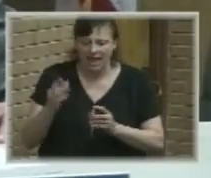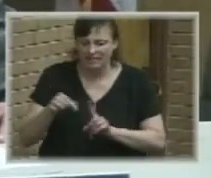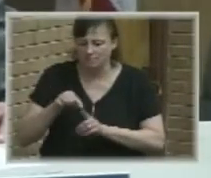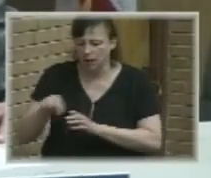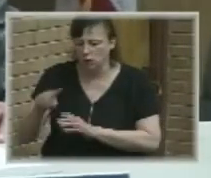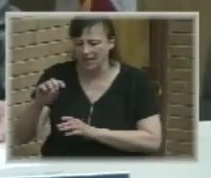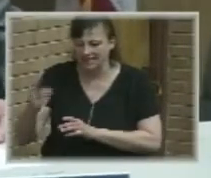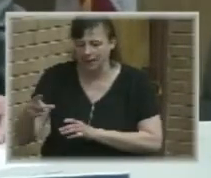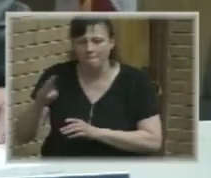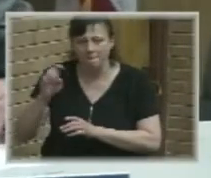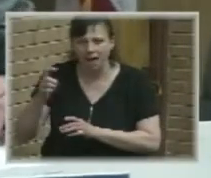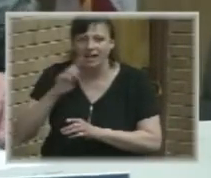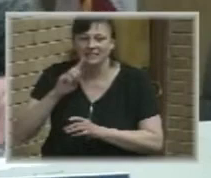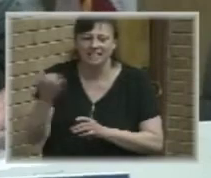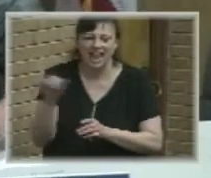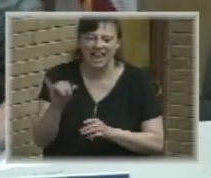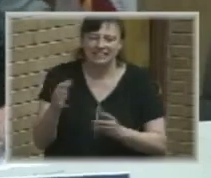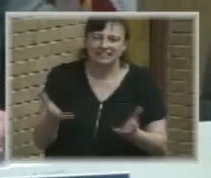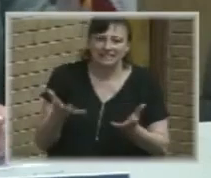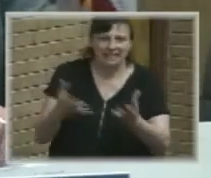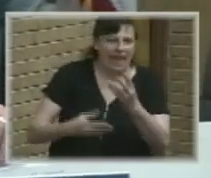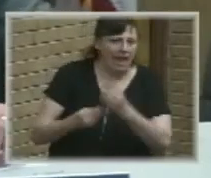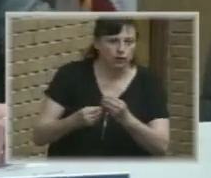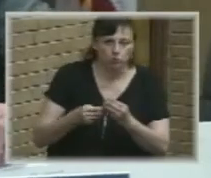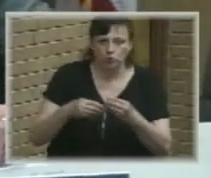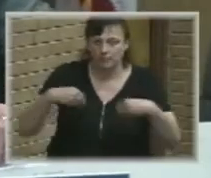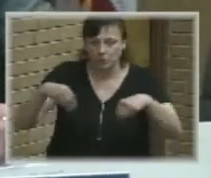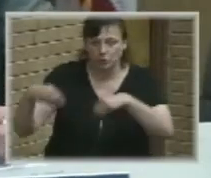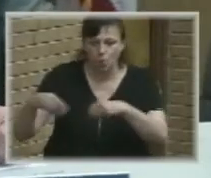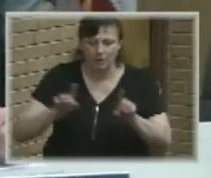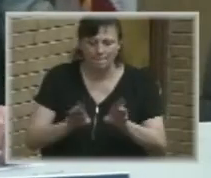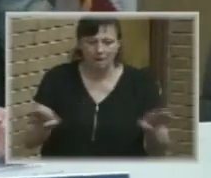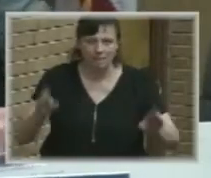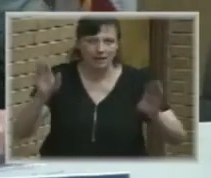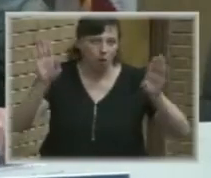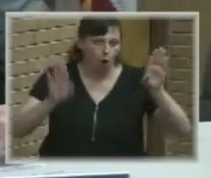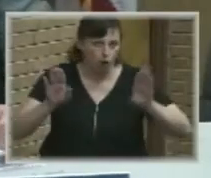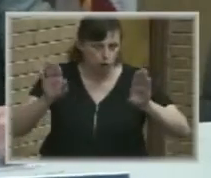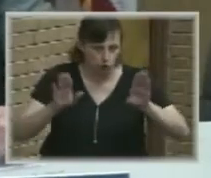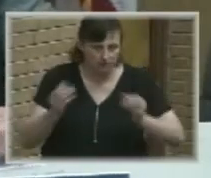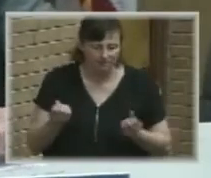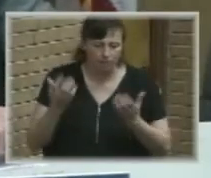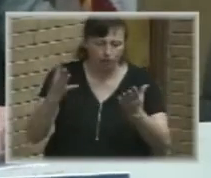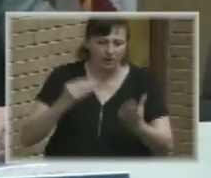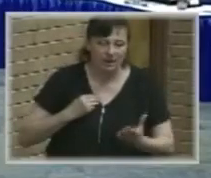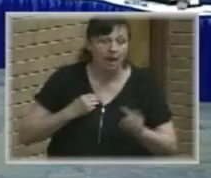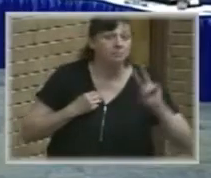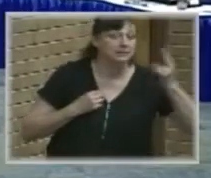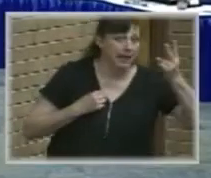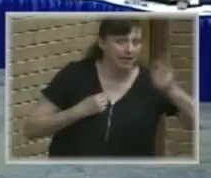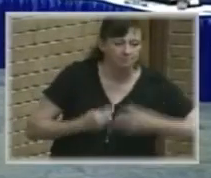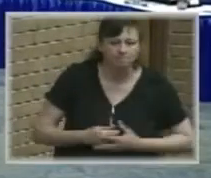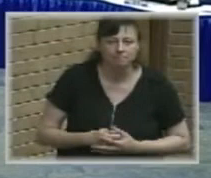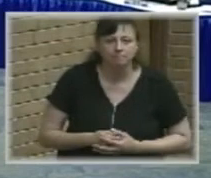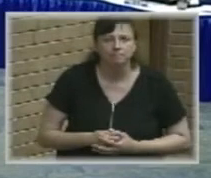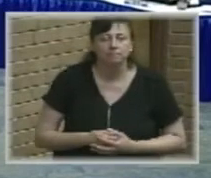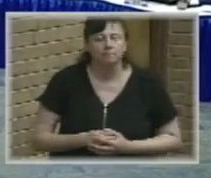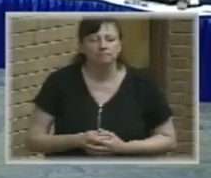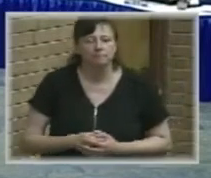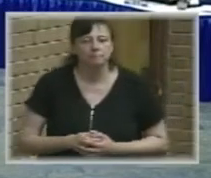as surplus to be sold at public auction. I move that we adopt the resolution before us. Second.